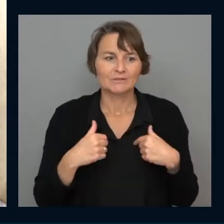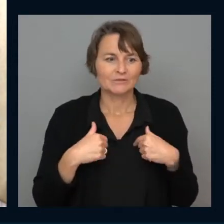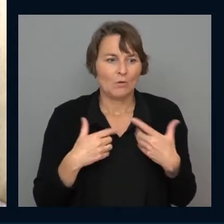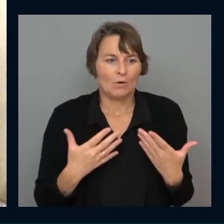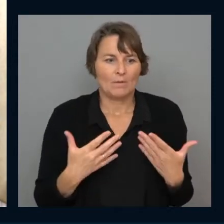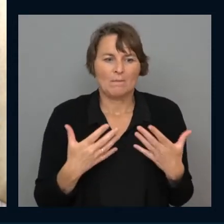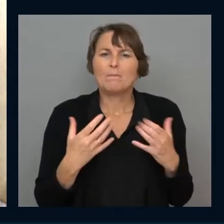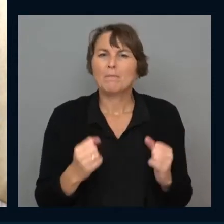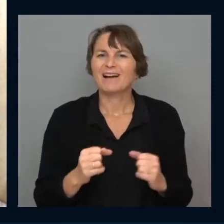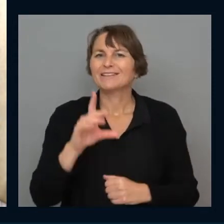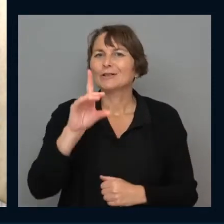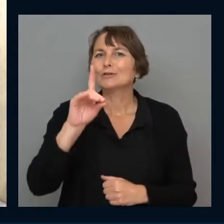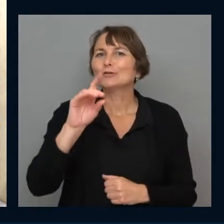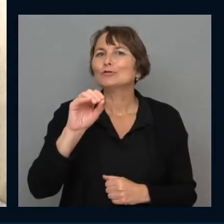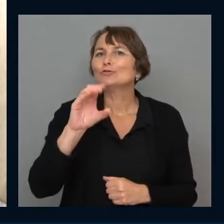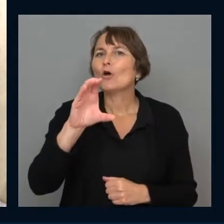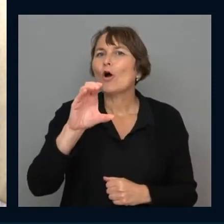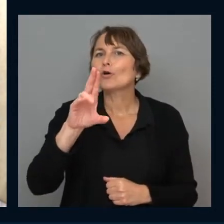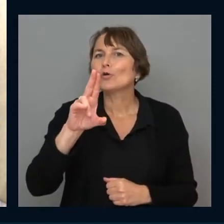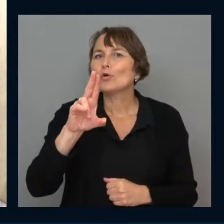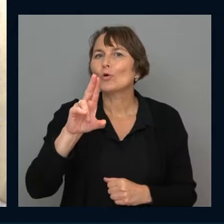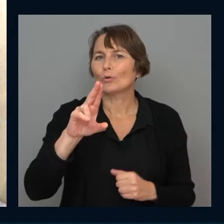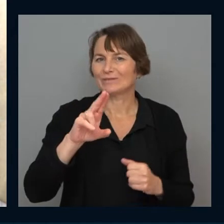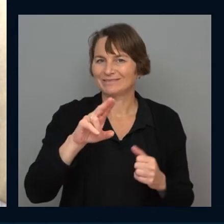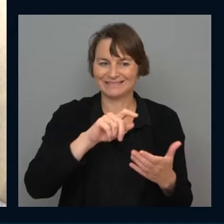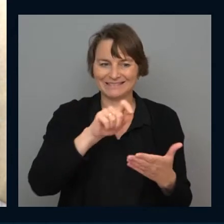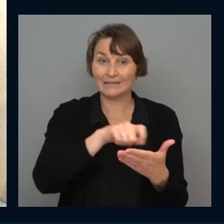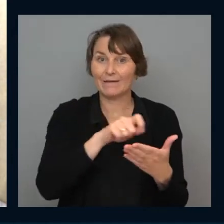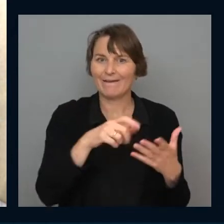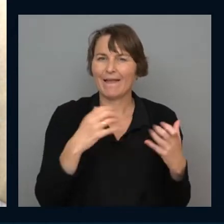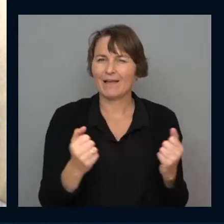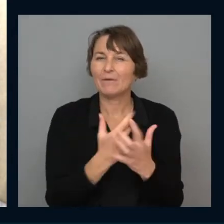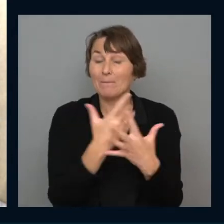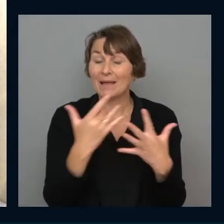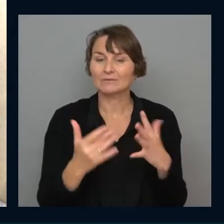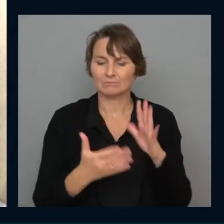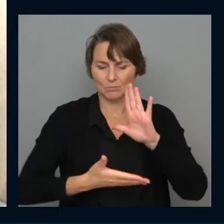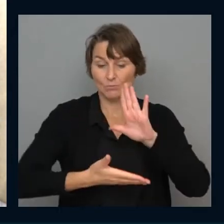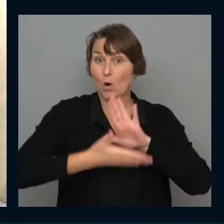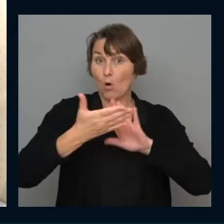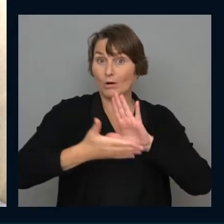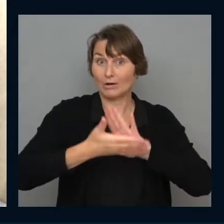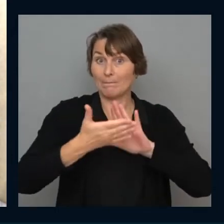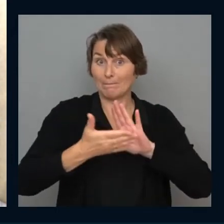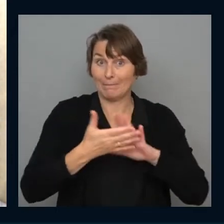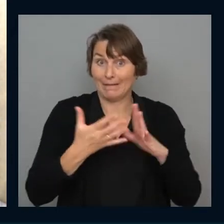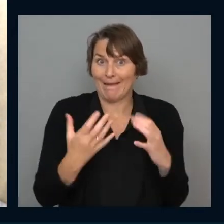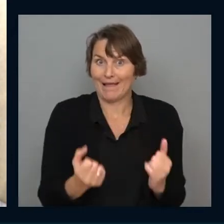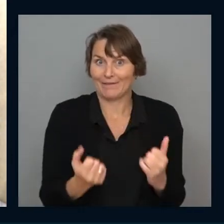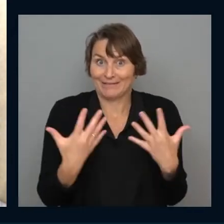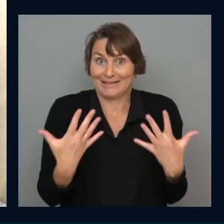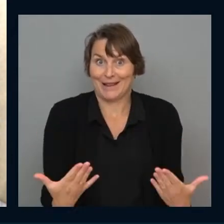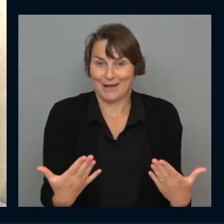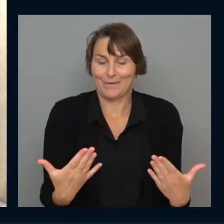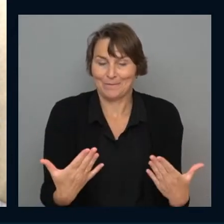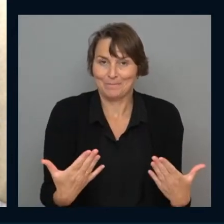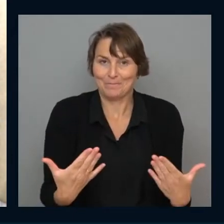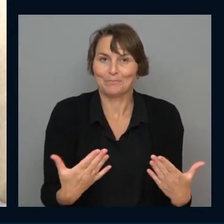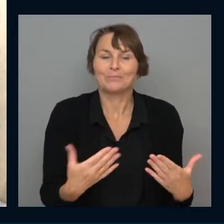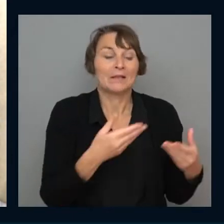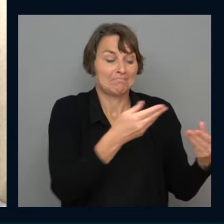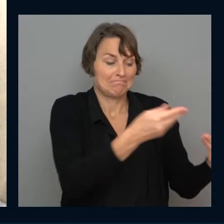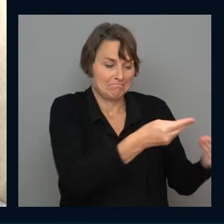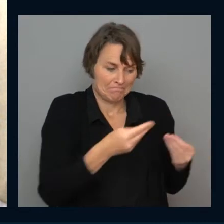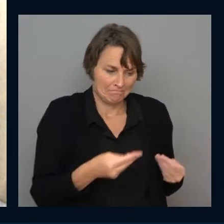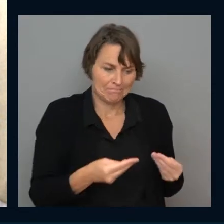full set of REST APIs, right? So I had an automated approval gate now that just kicks and hits that automated REST API to